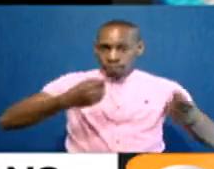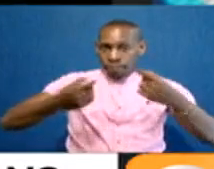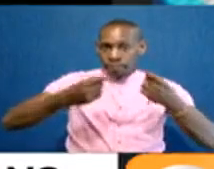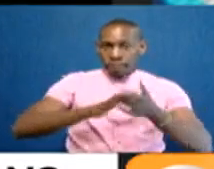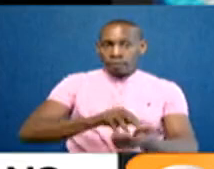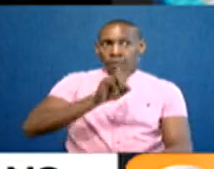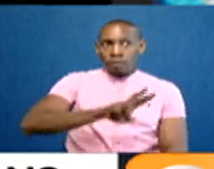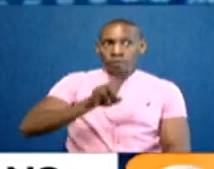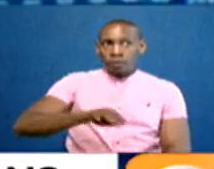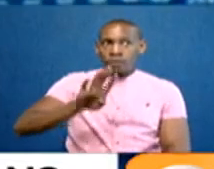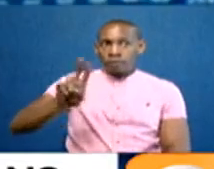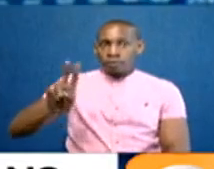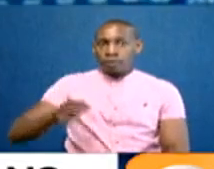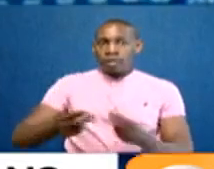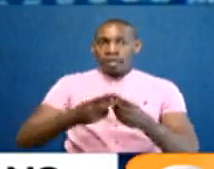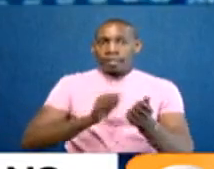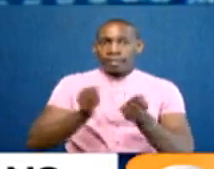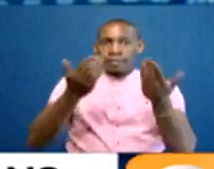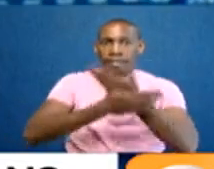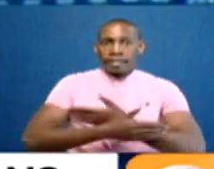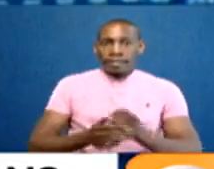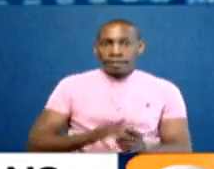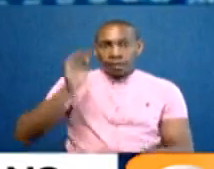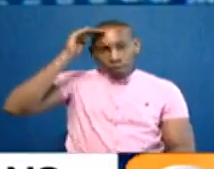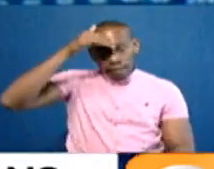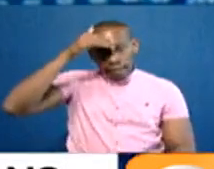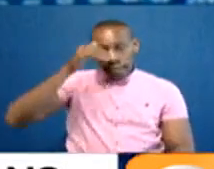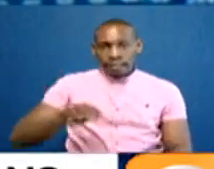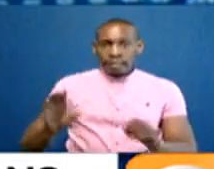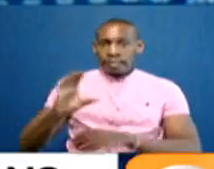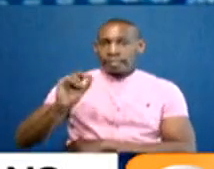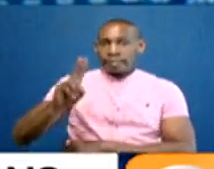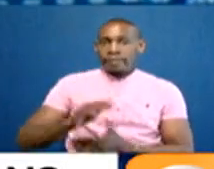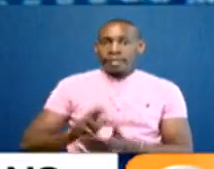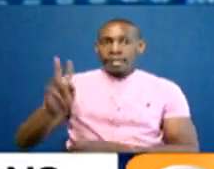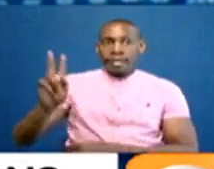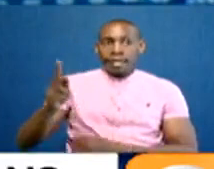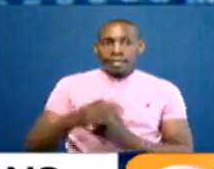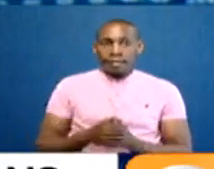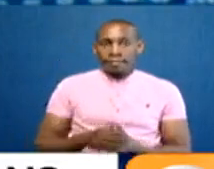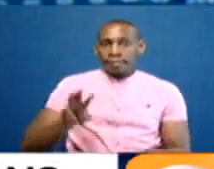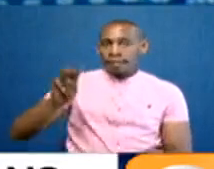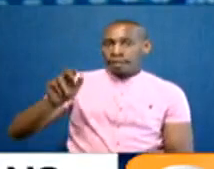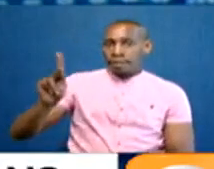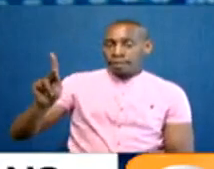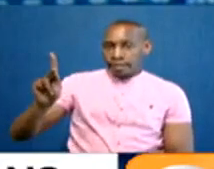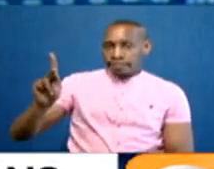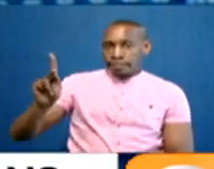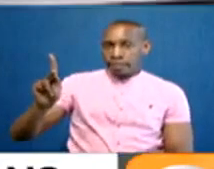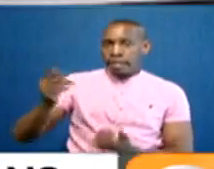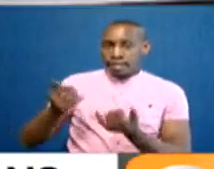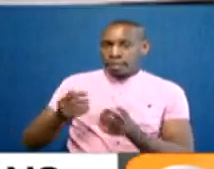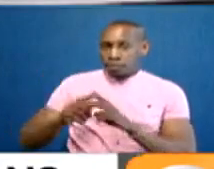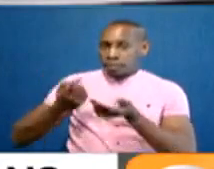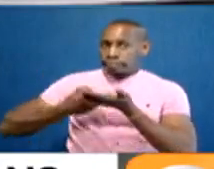on 22422. The hashtag is Friday Night at Lillian underscore Muli at Citizen TV Kenya. Mark. Back to